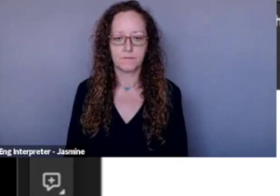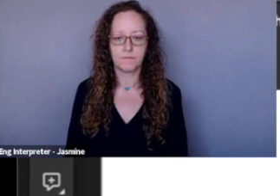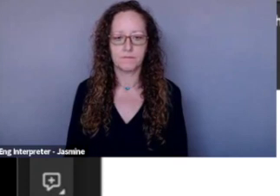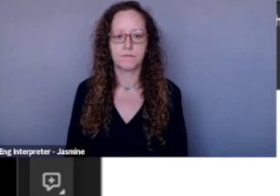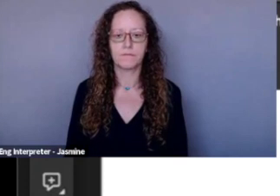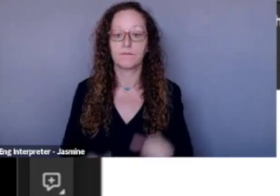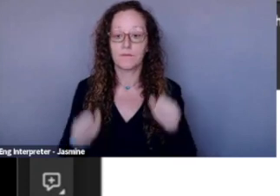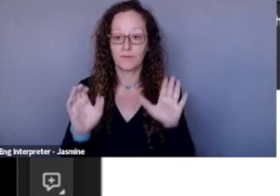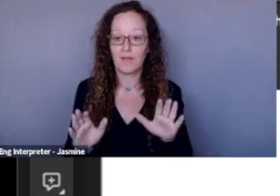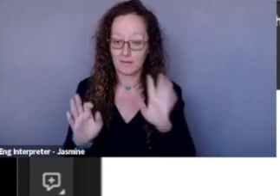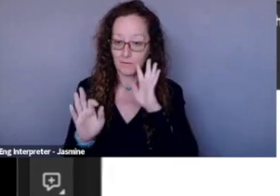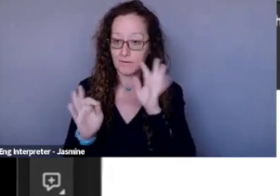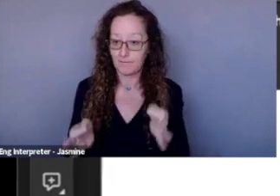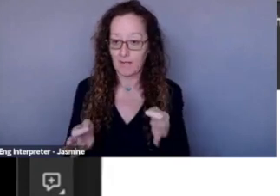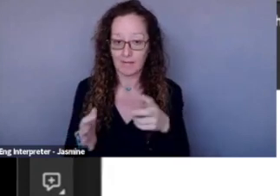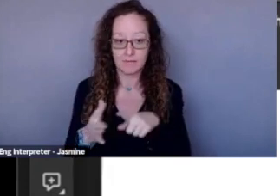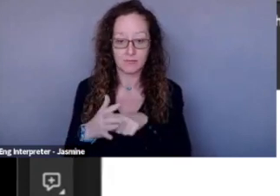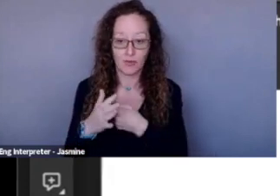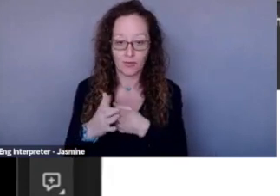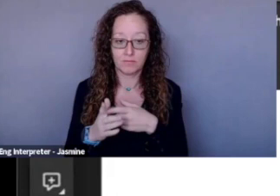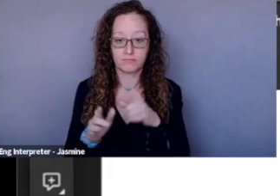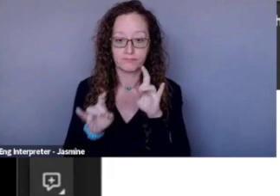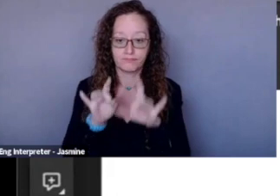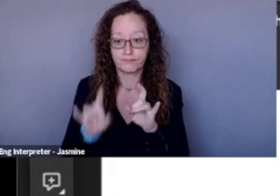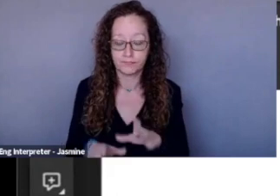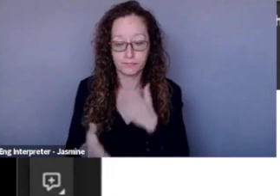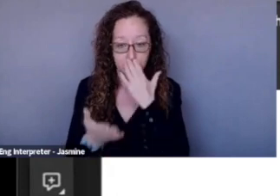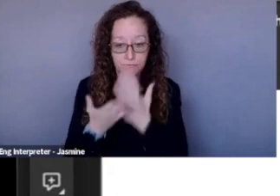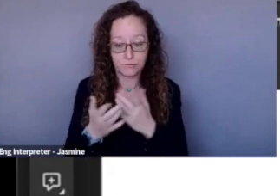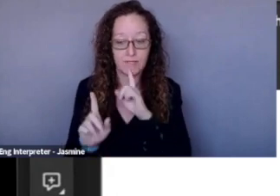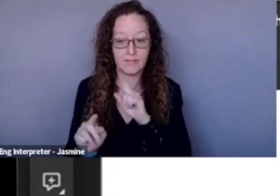Great, we're definitely getting in some good answers.